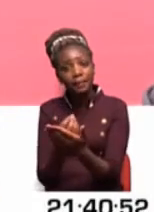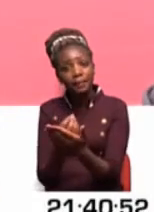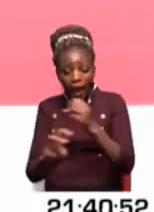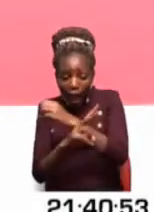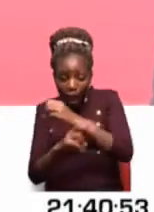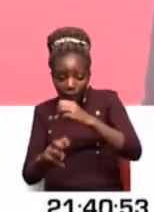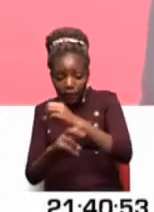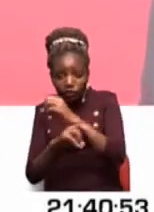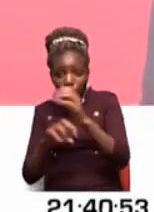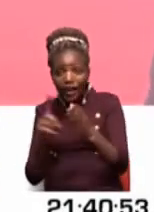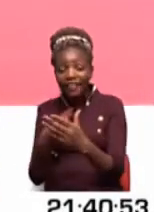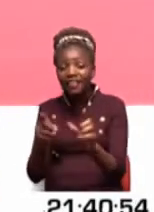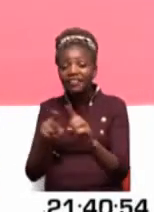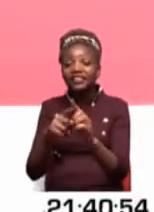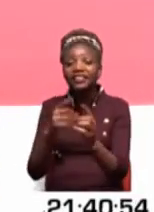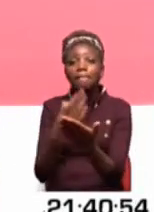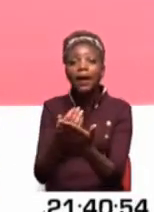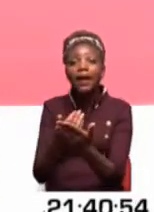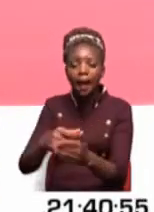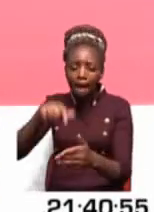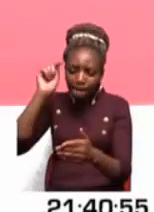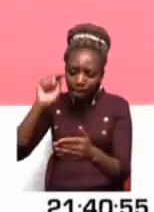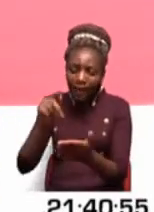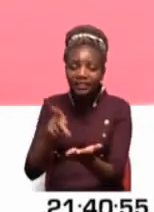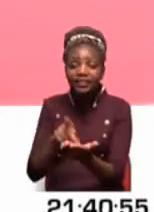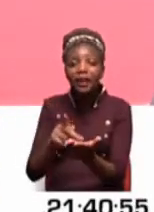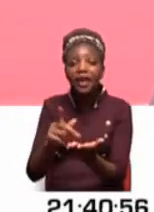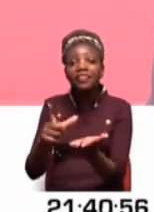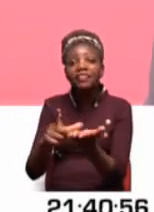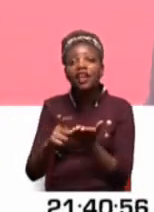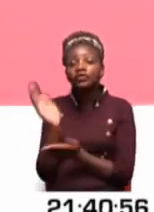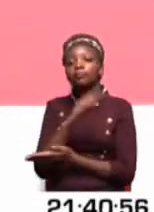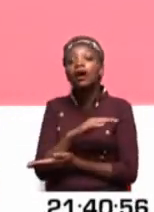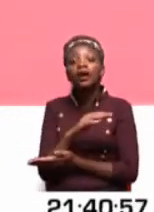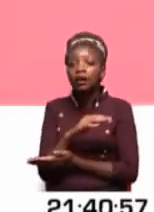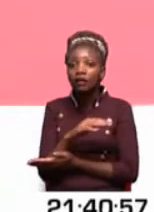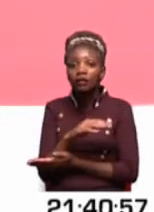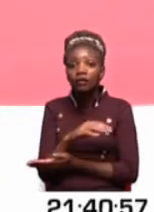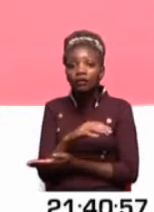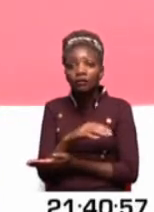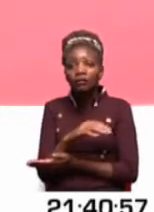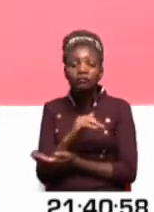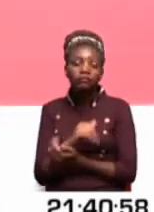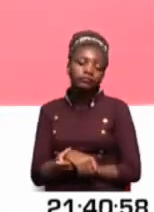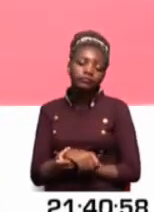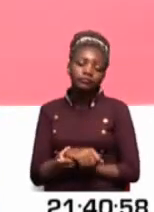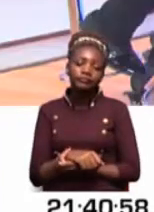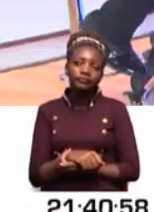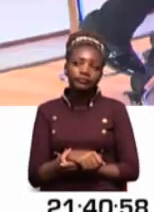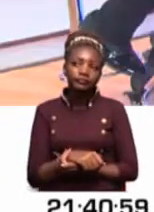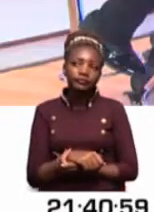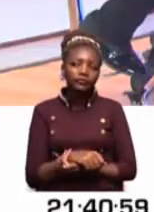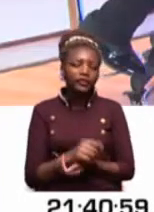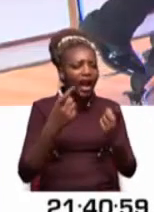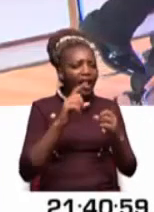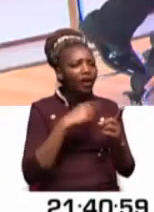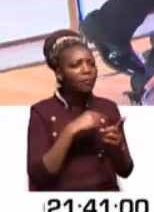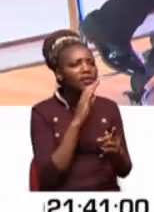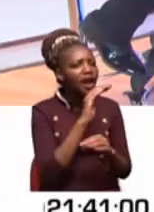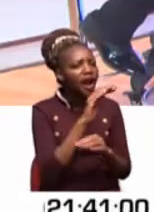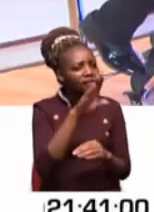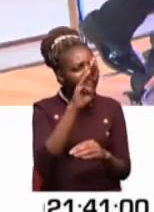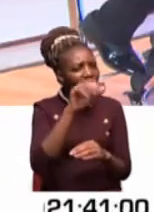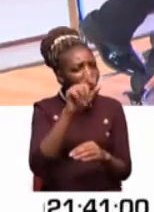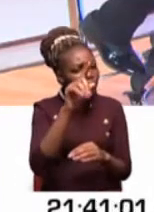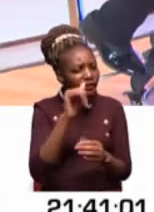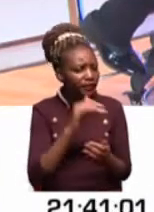And then the loans have to be paid back. If that is not the definition of a crisis, Mheshimiwa, I don't know what is. Let me ask Betty this. Benji talks